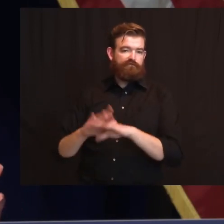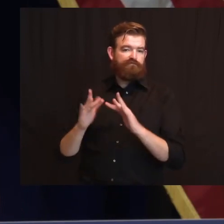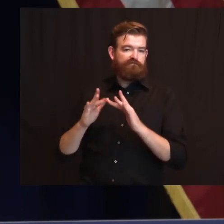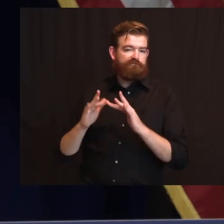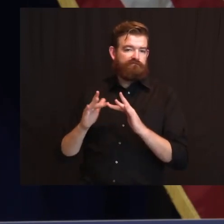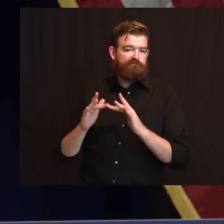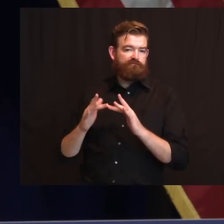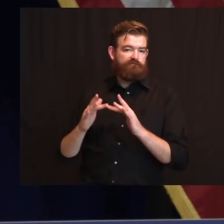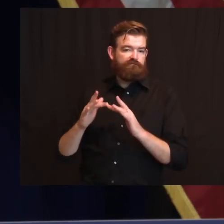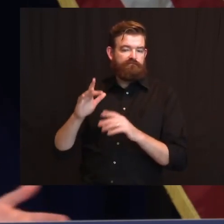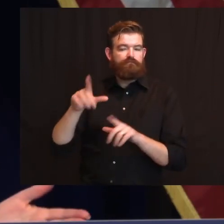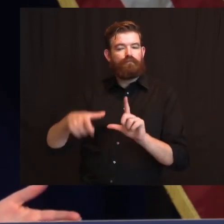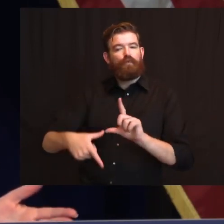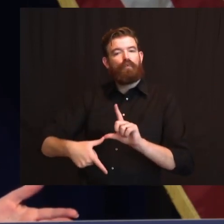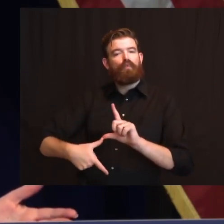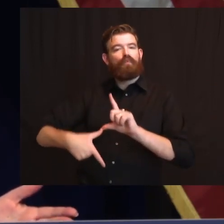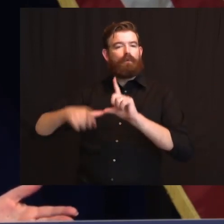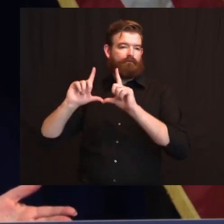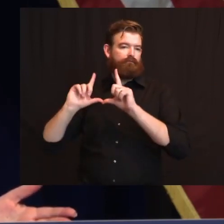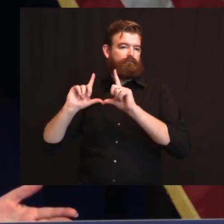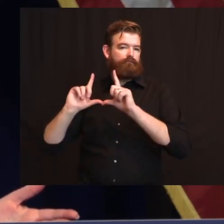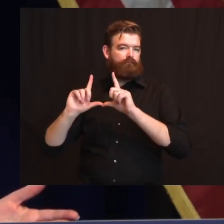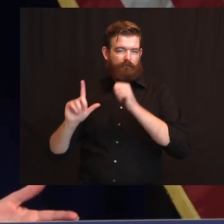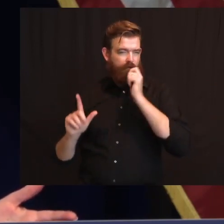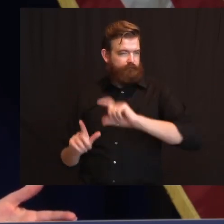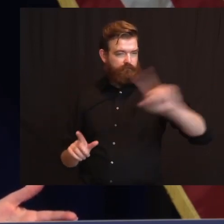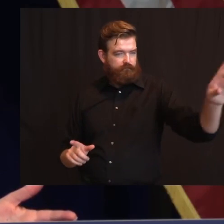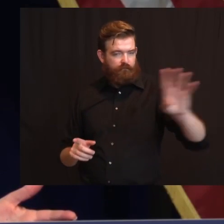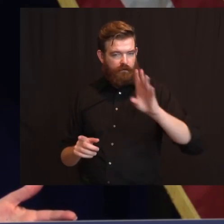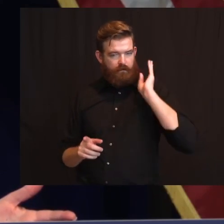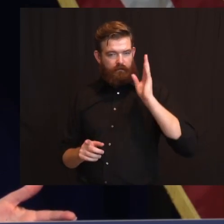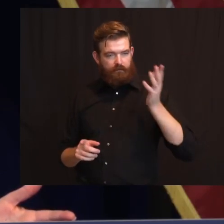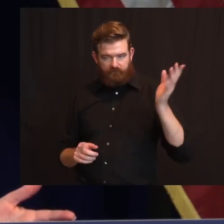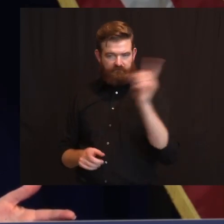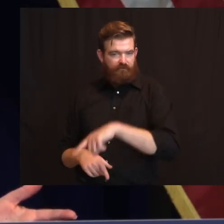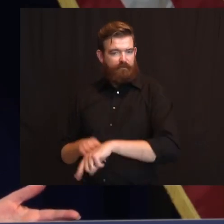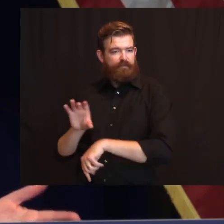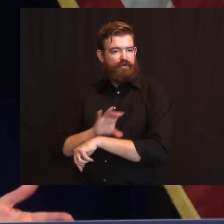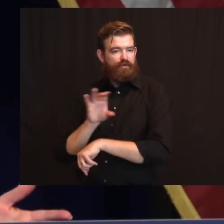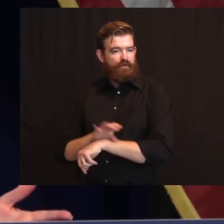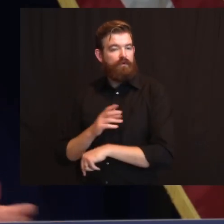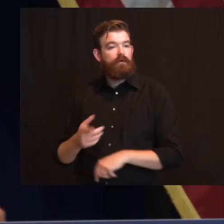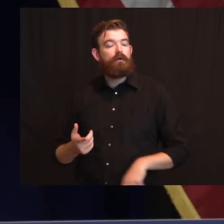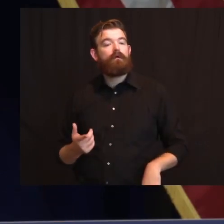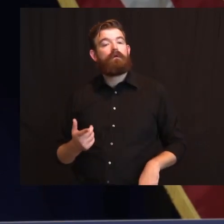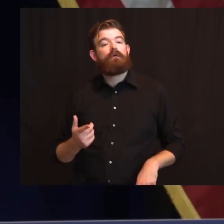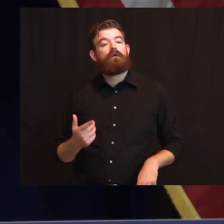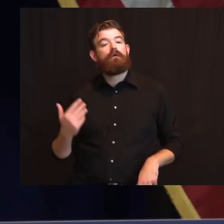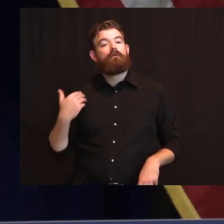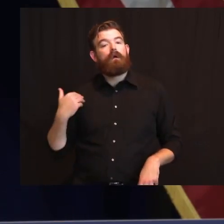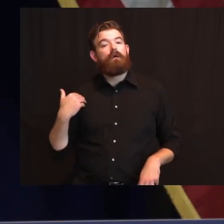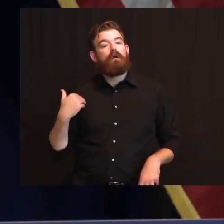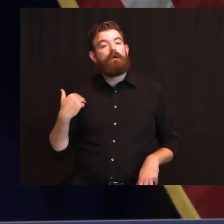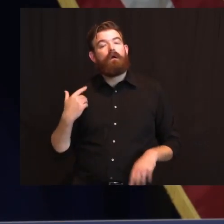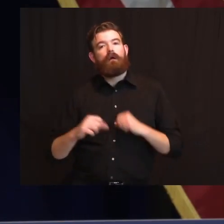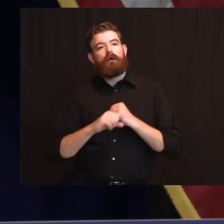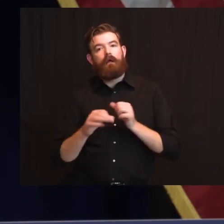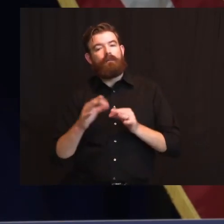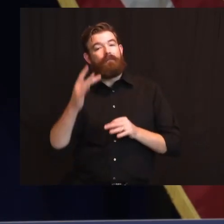anymore because you can just get it done online. The reason for the extensions was the crowds in the agencies, but if you don't have to go into an agency, we believe